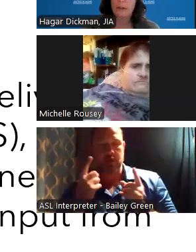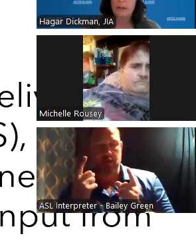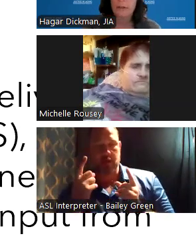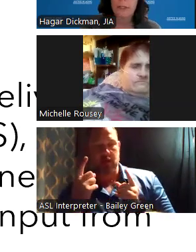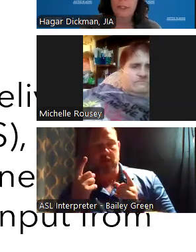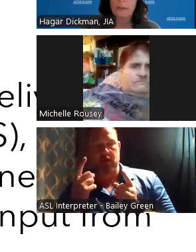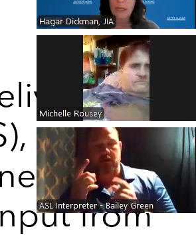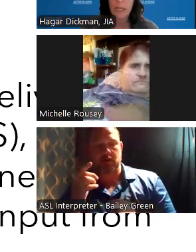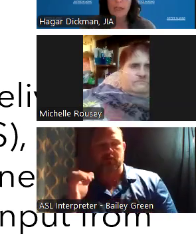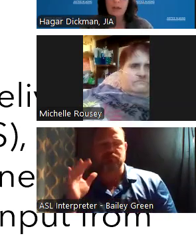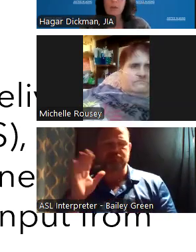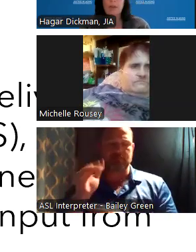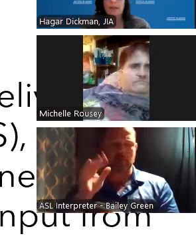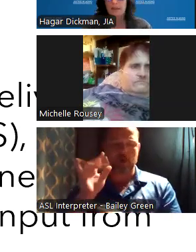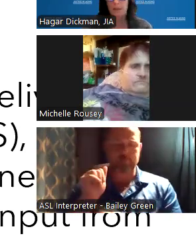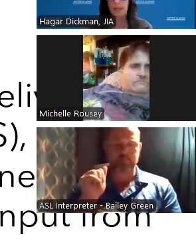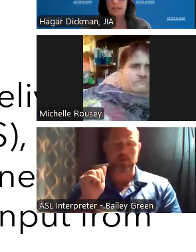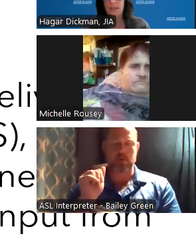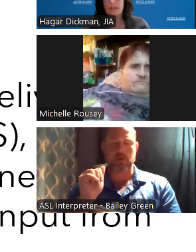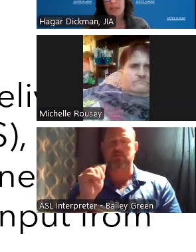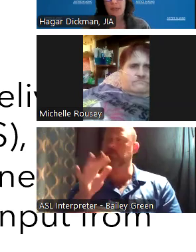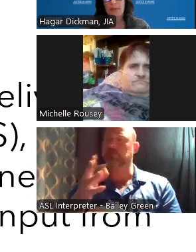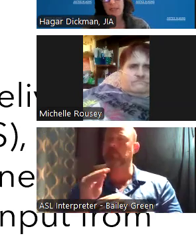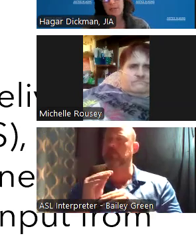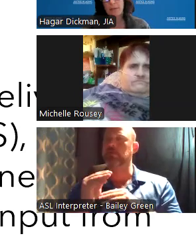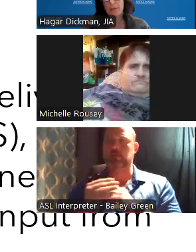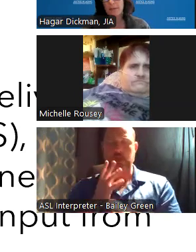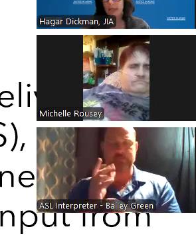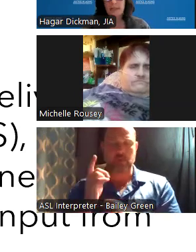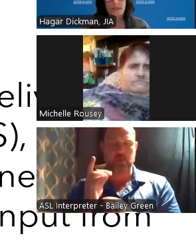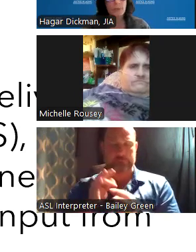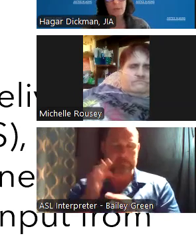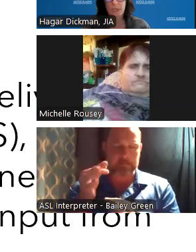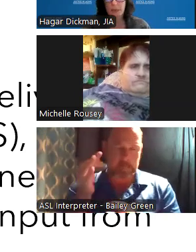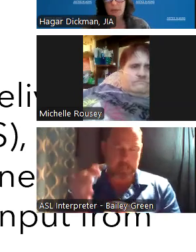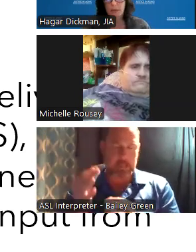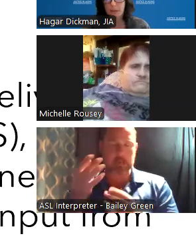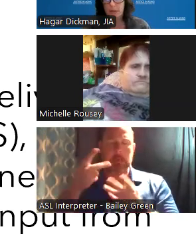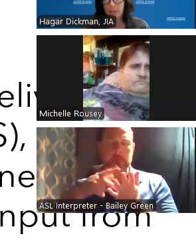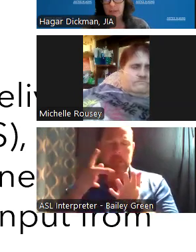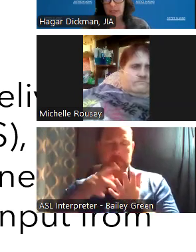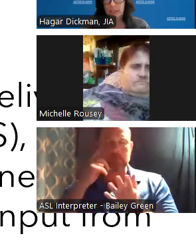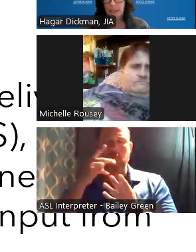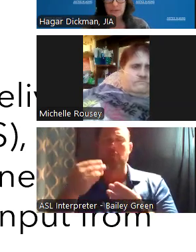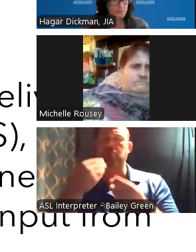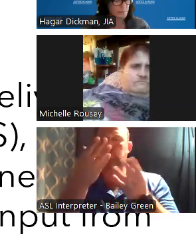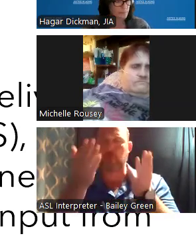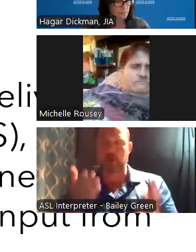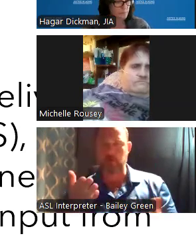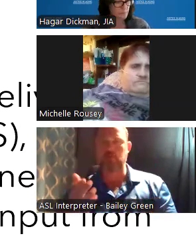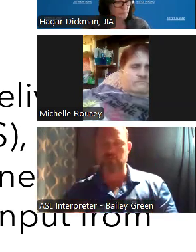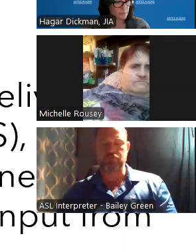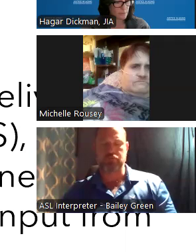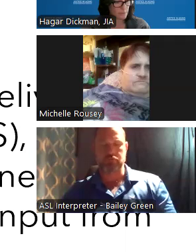you're on the call, if you wanted to weigh in on what the impact is on delay payment for providers, that would be really helpful, or Corinne as well.